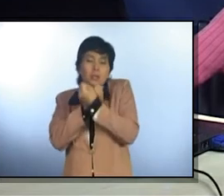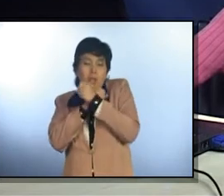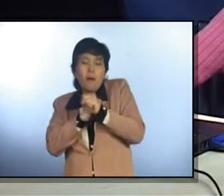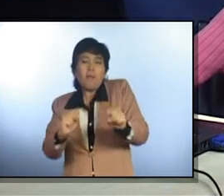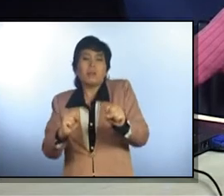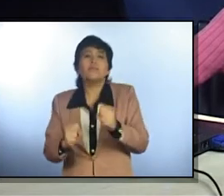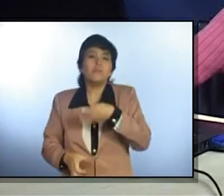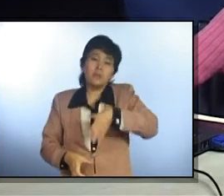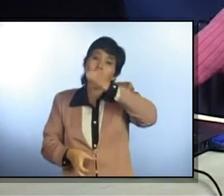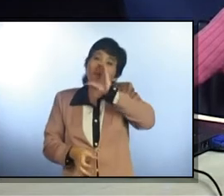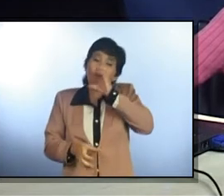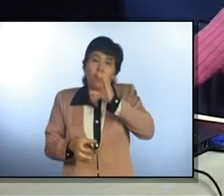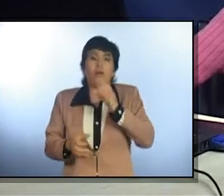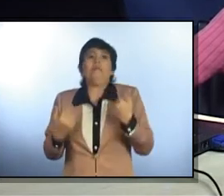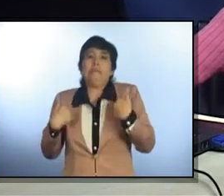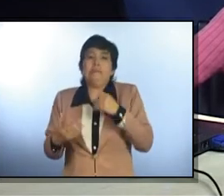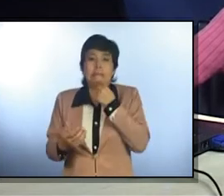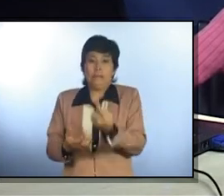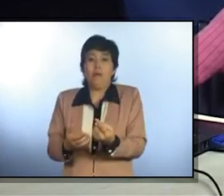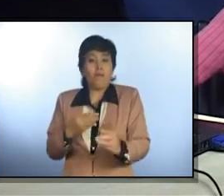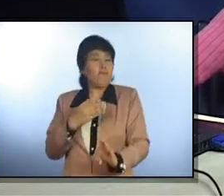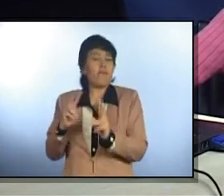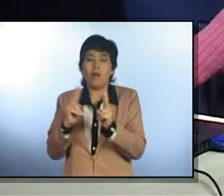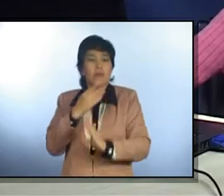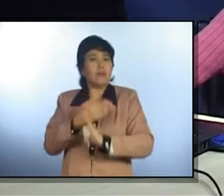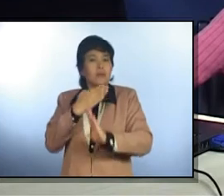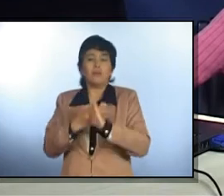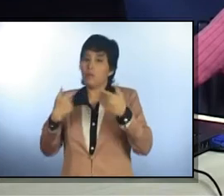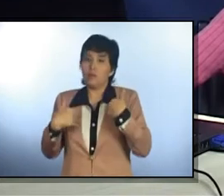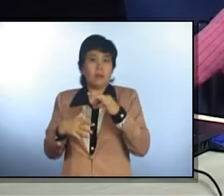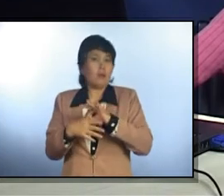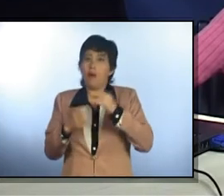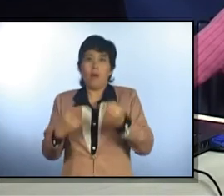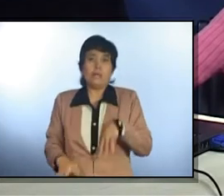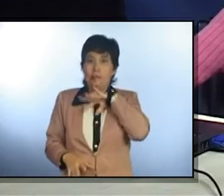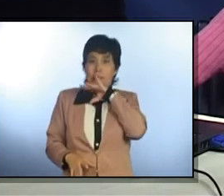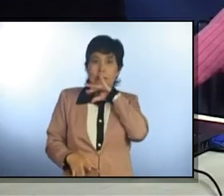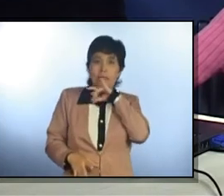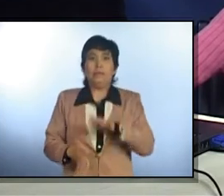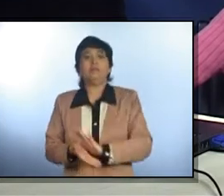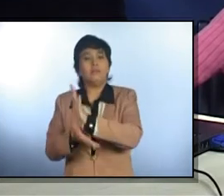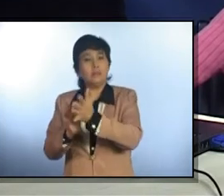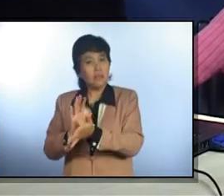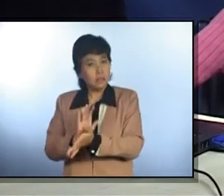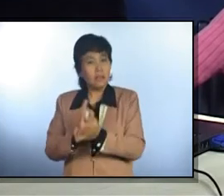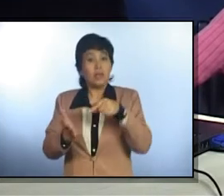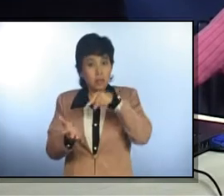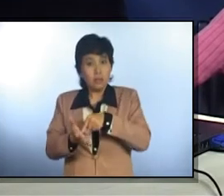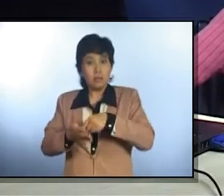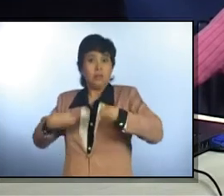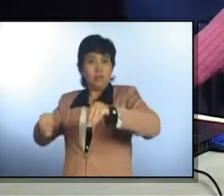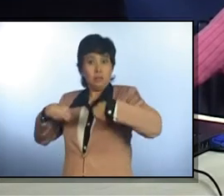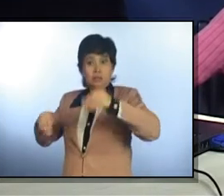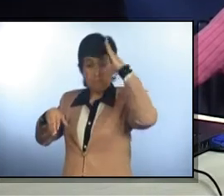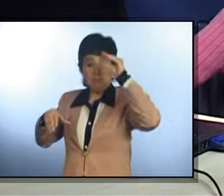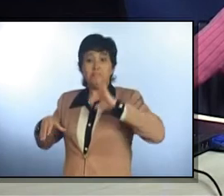people might say it's very dangerous to drink. They contain a lot of dirt and dust. So this salesman, they